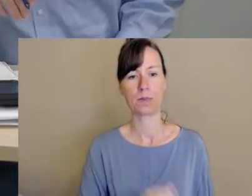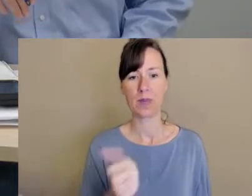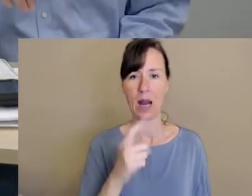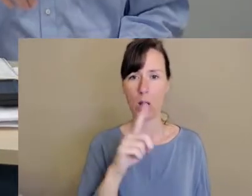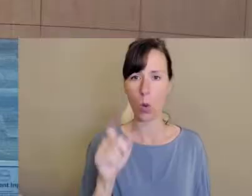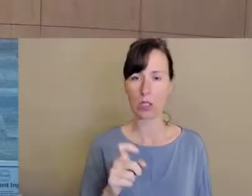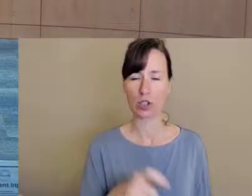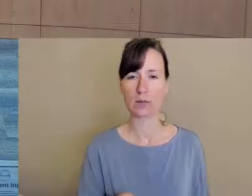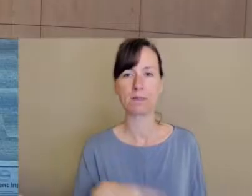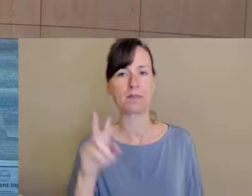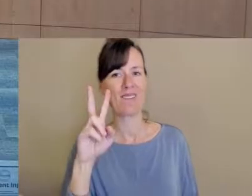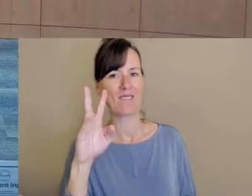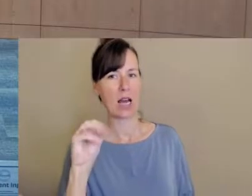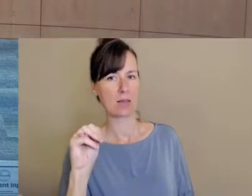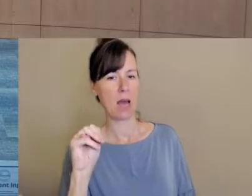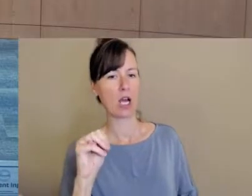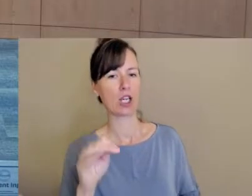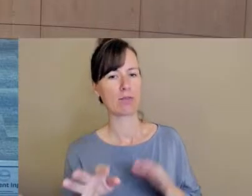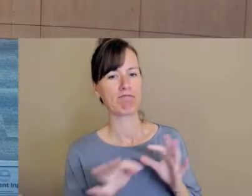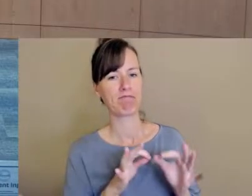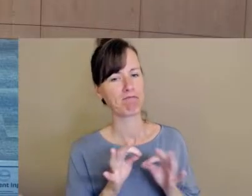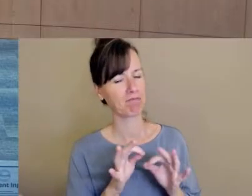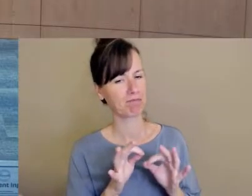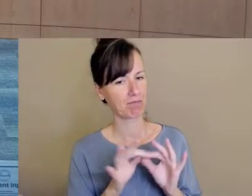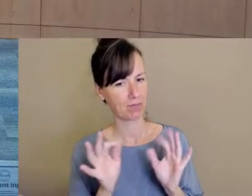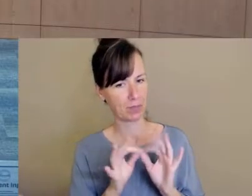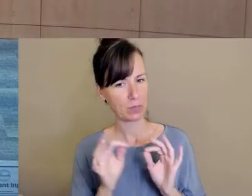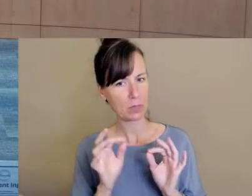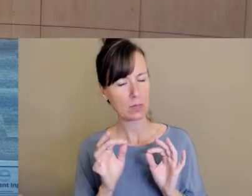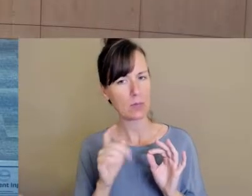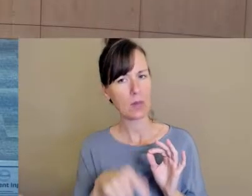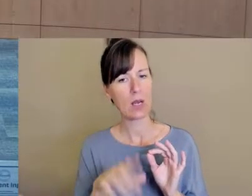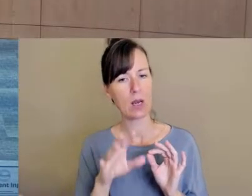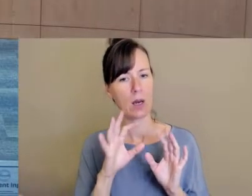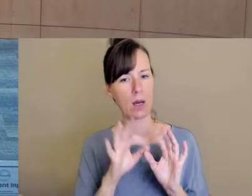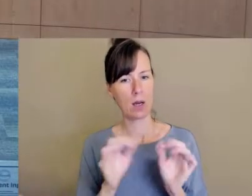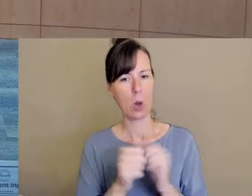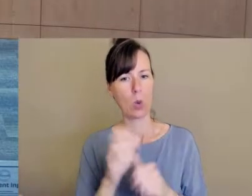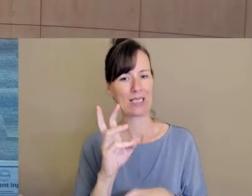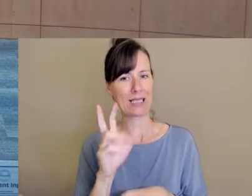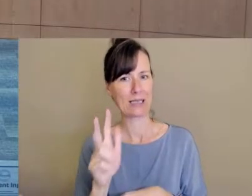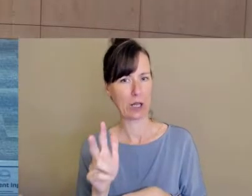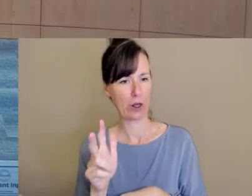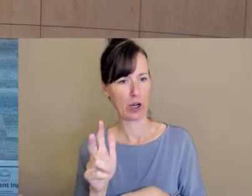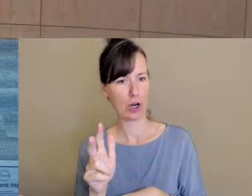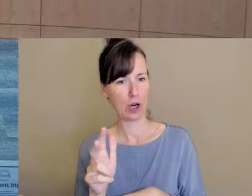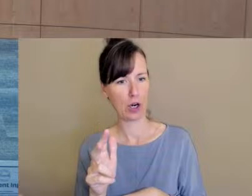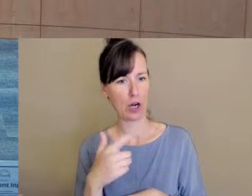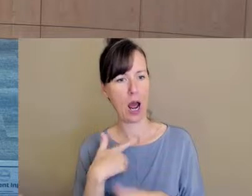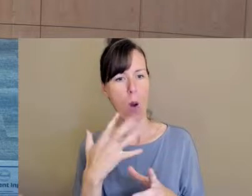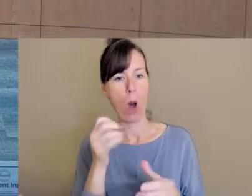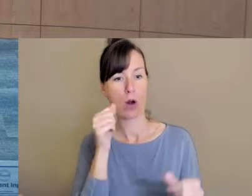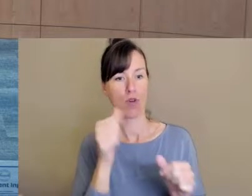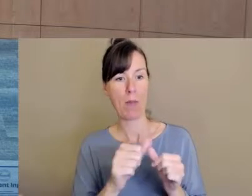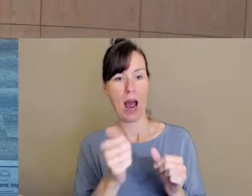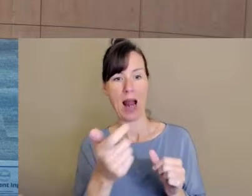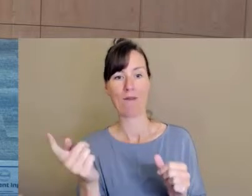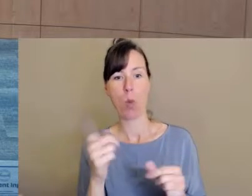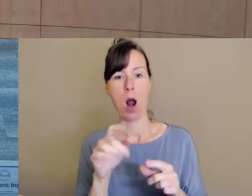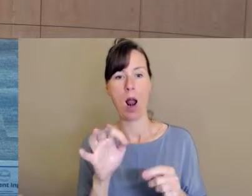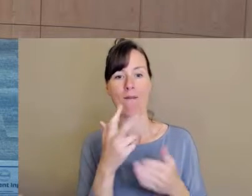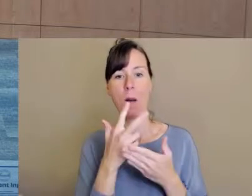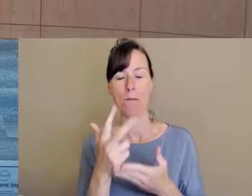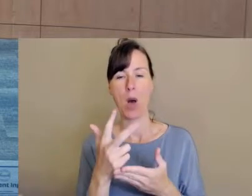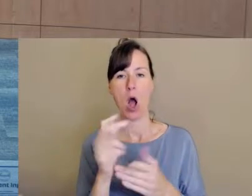Regarding the 63rd paving, I just want to remind everyone that the parking situation when they were doing the WSSC work there